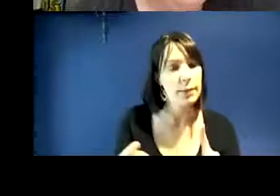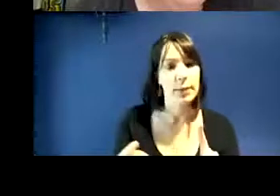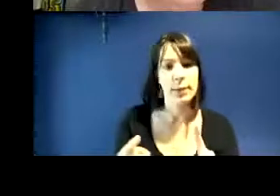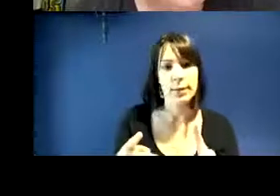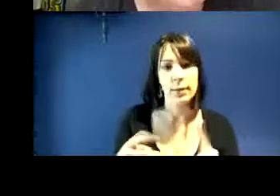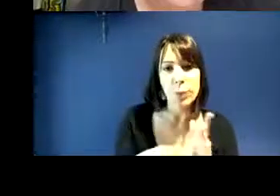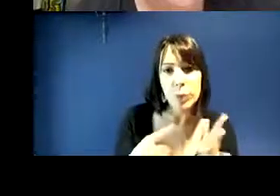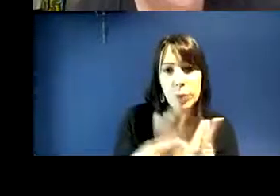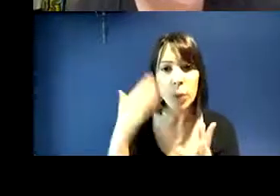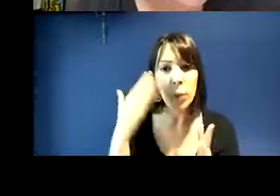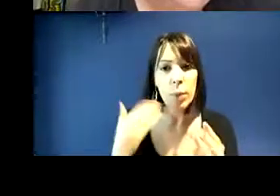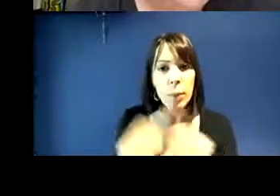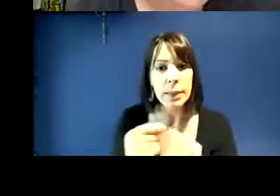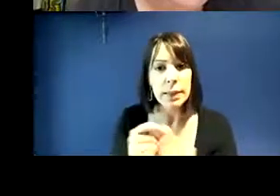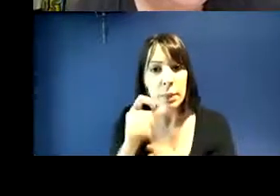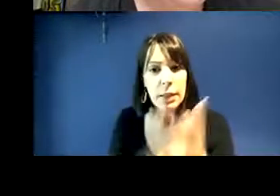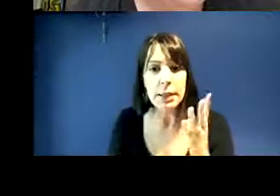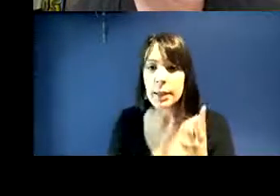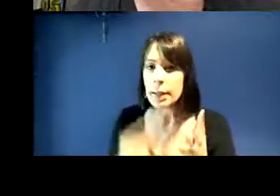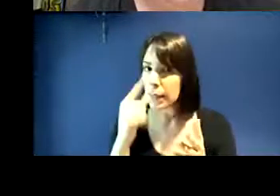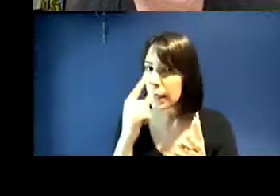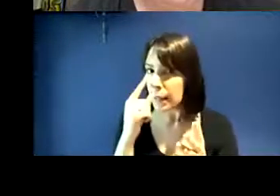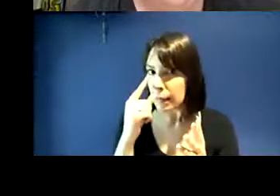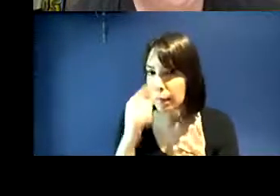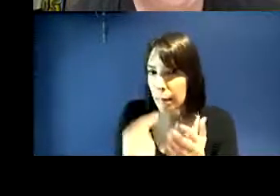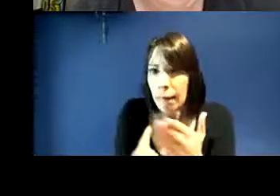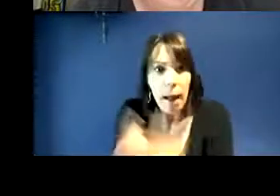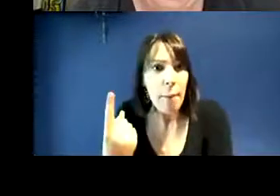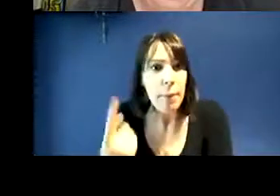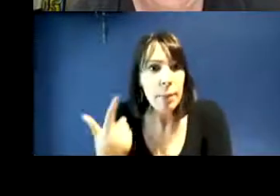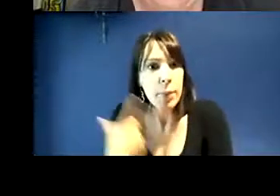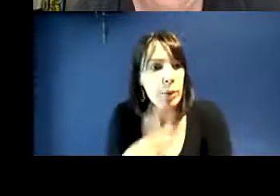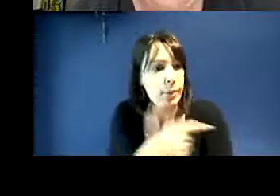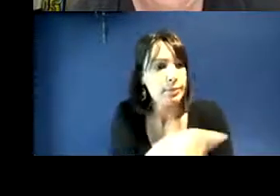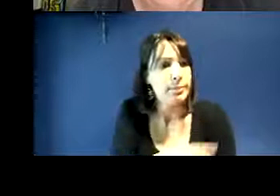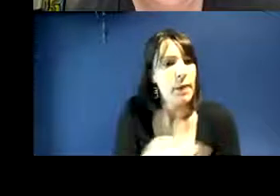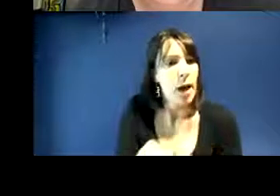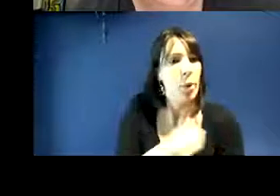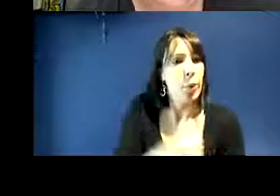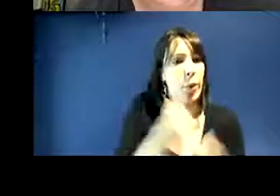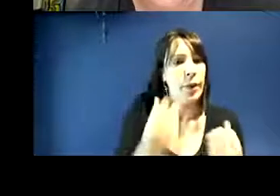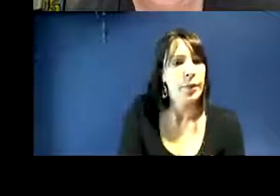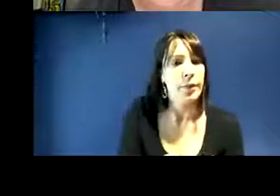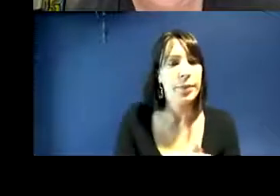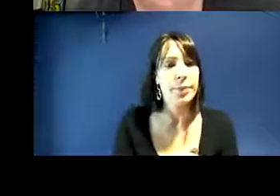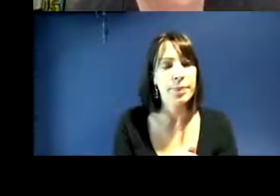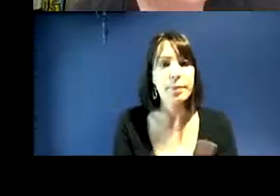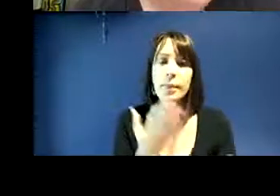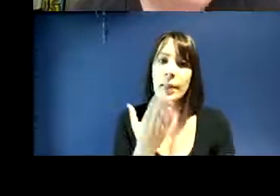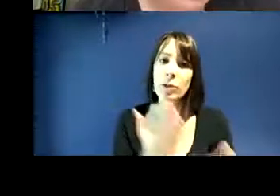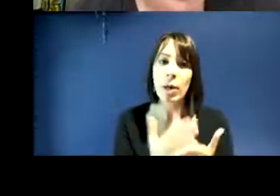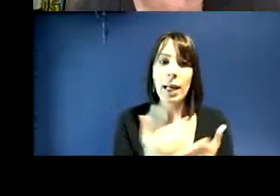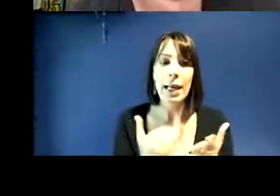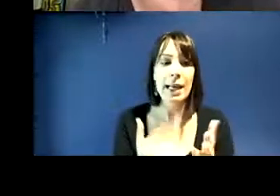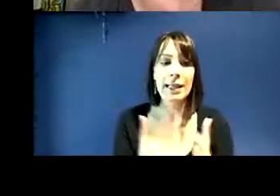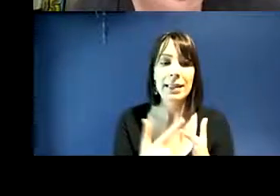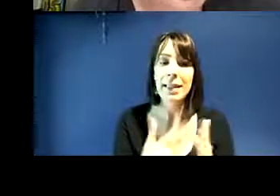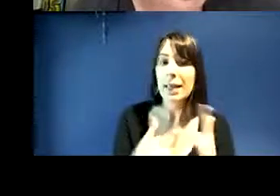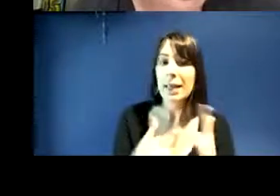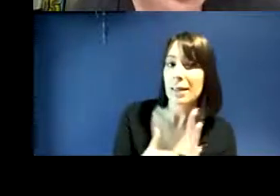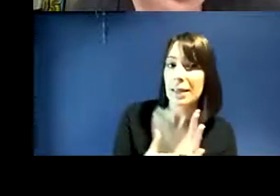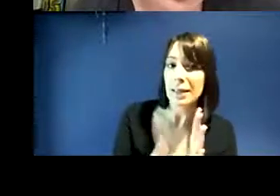thrive. Gender and disability inequality exist in the sexist and ableist norms of